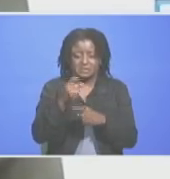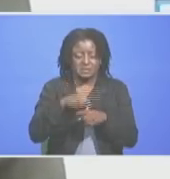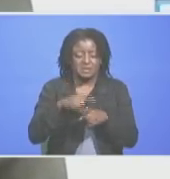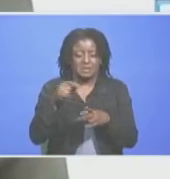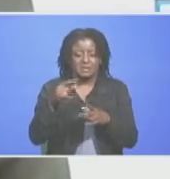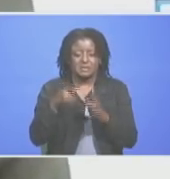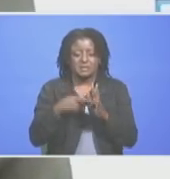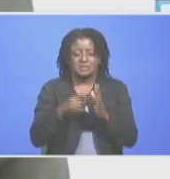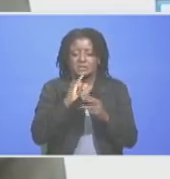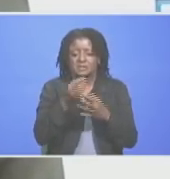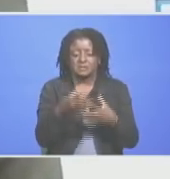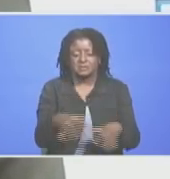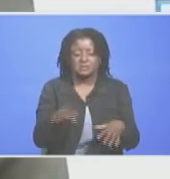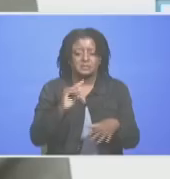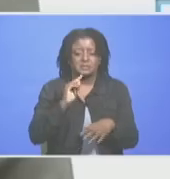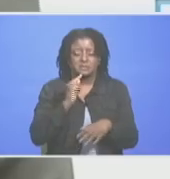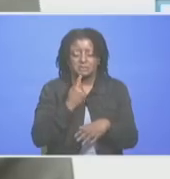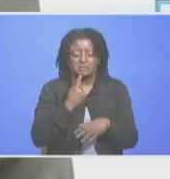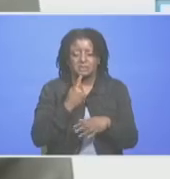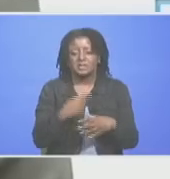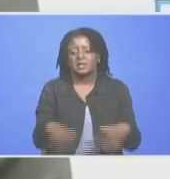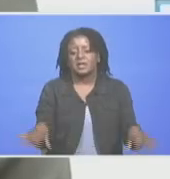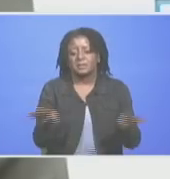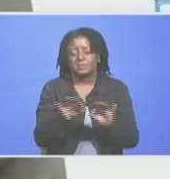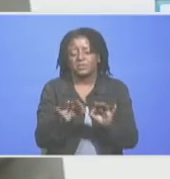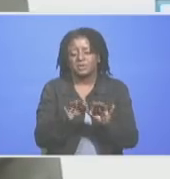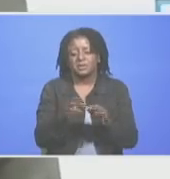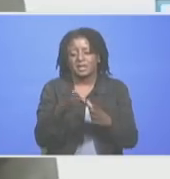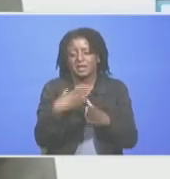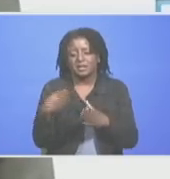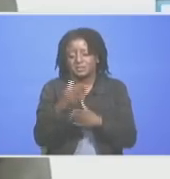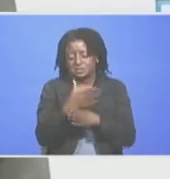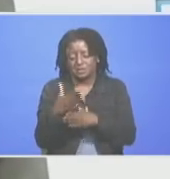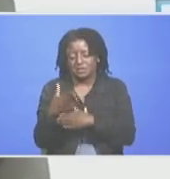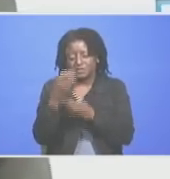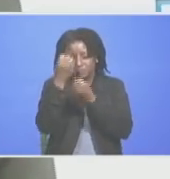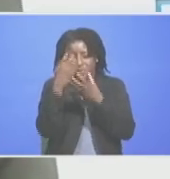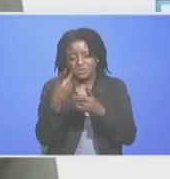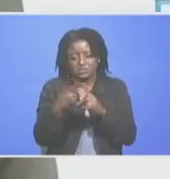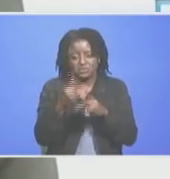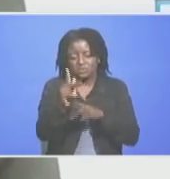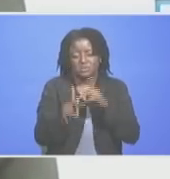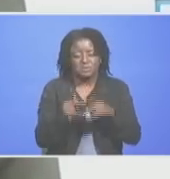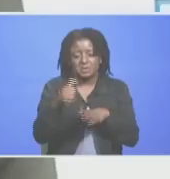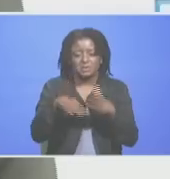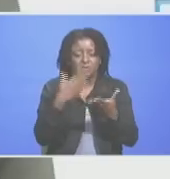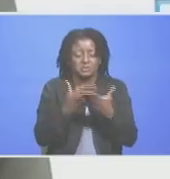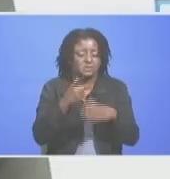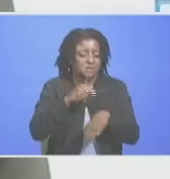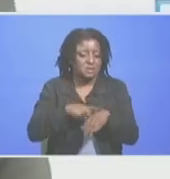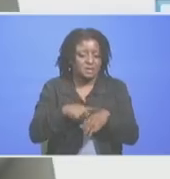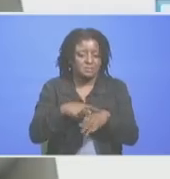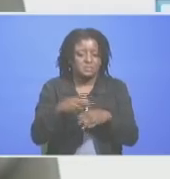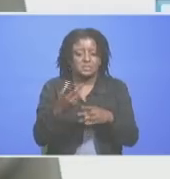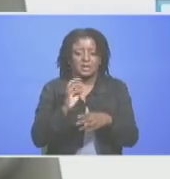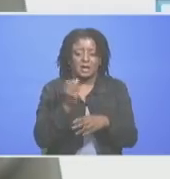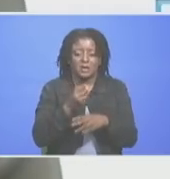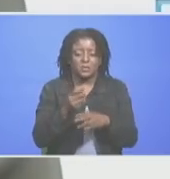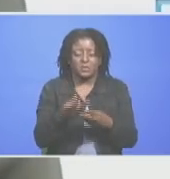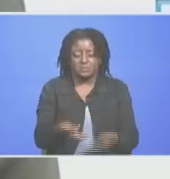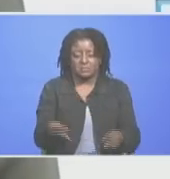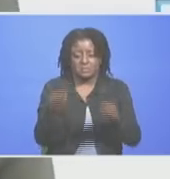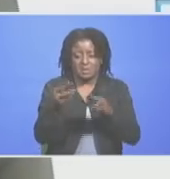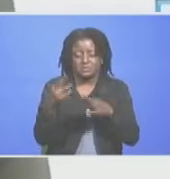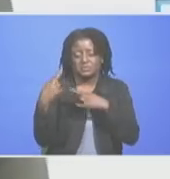critically important. And disseminating the information to the public in a timely manner is really our primary